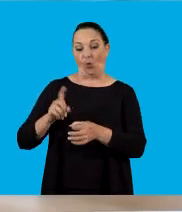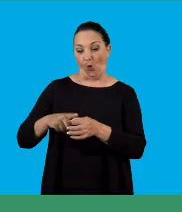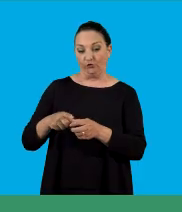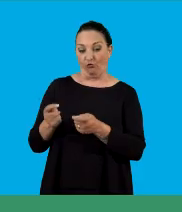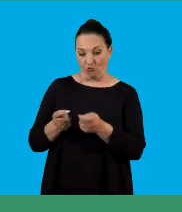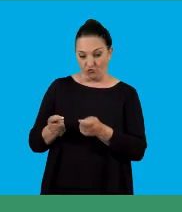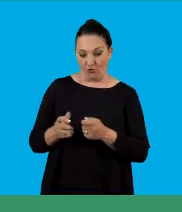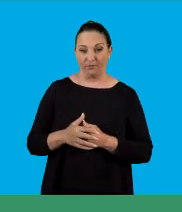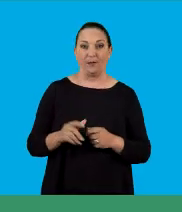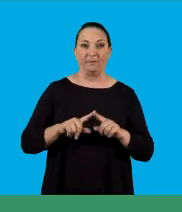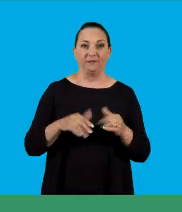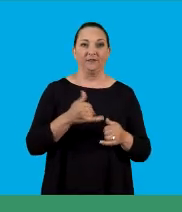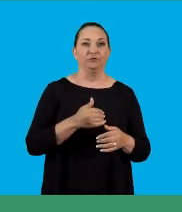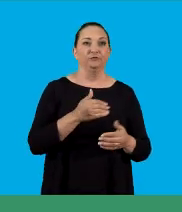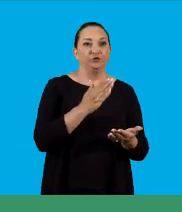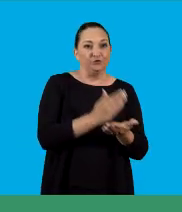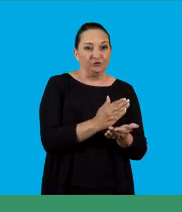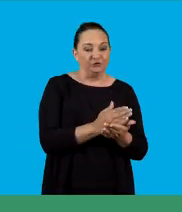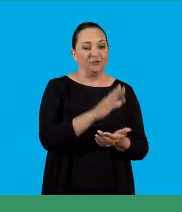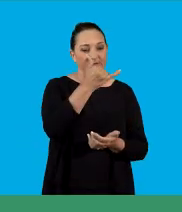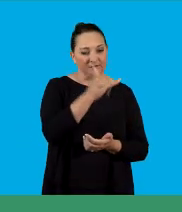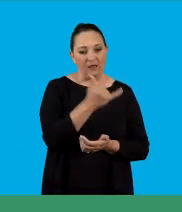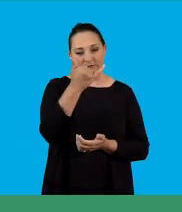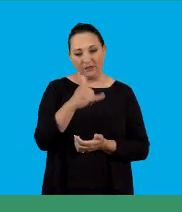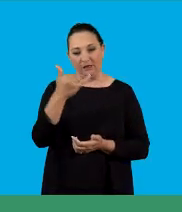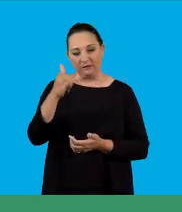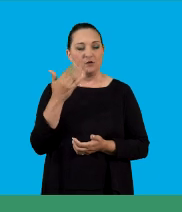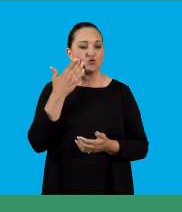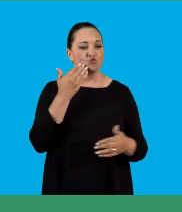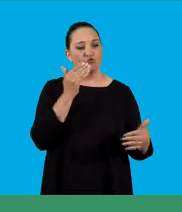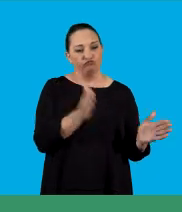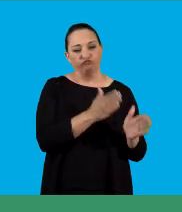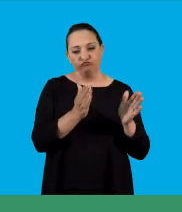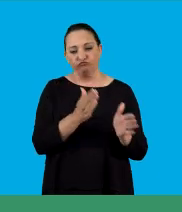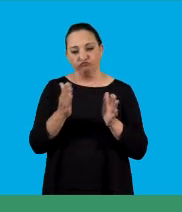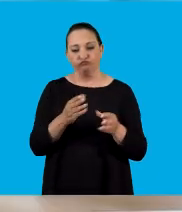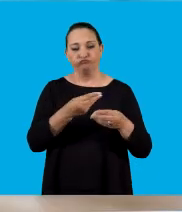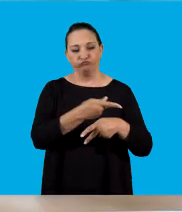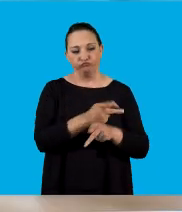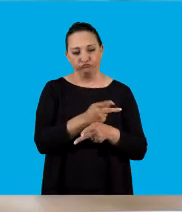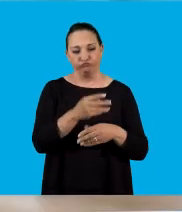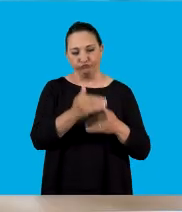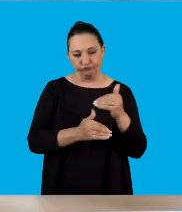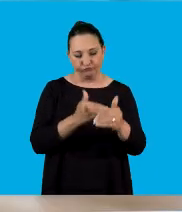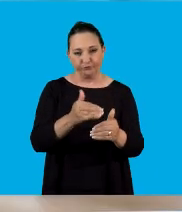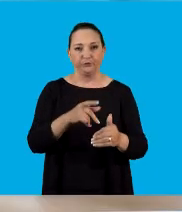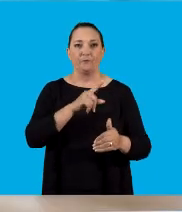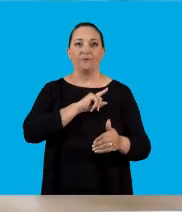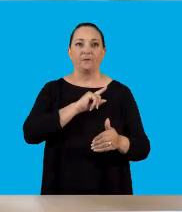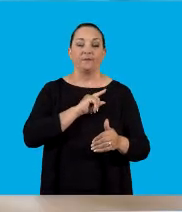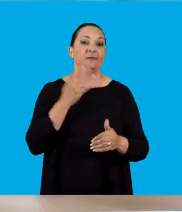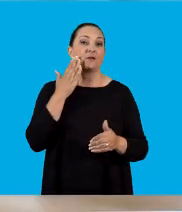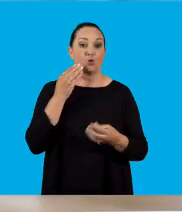control, and then quality assurance, it is the checks carried out during and after the production process. So the aim there is to make sure that